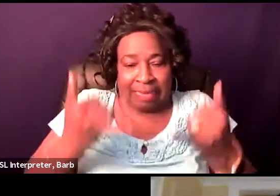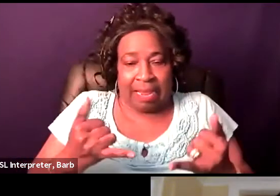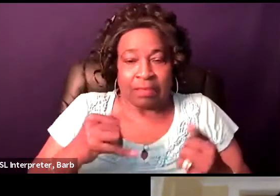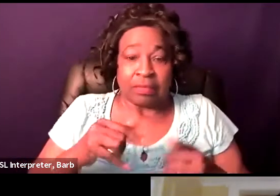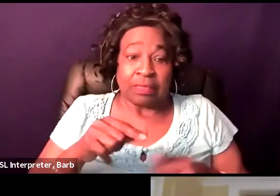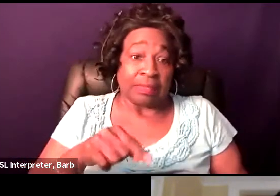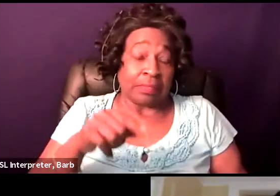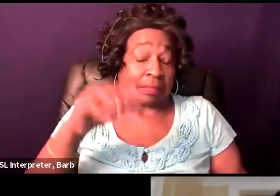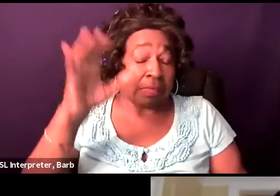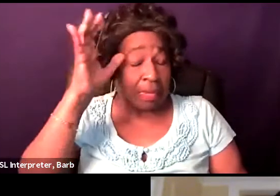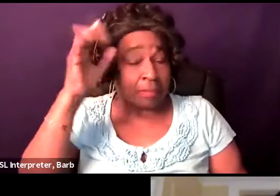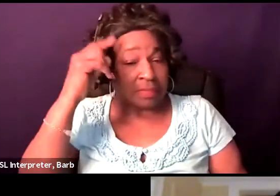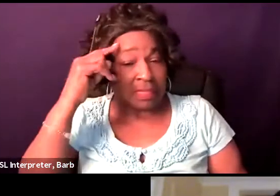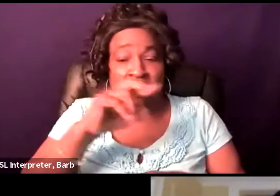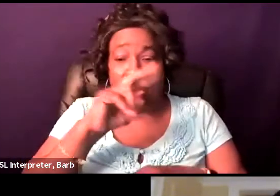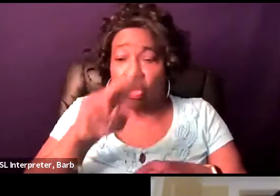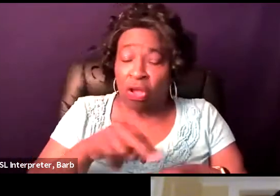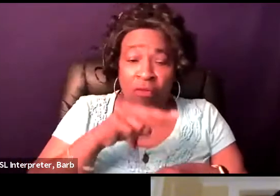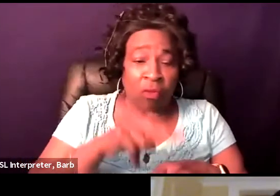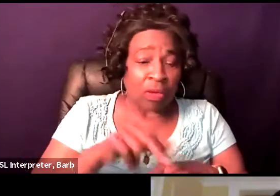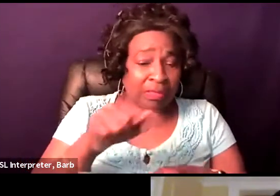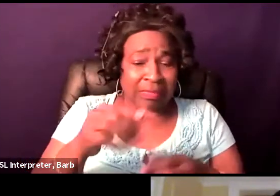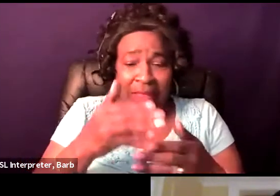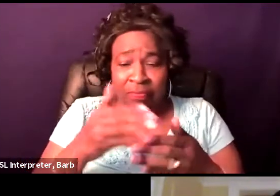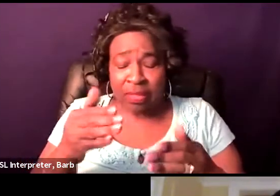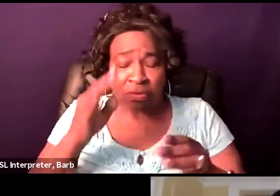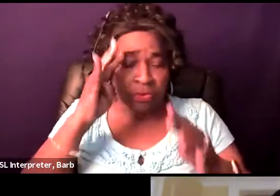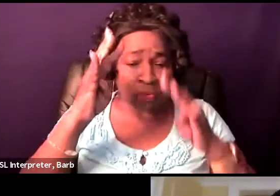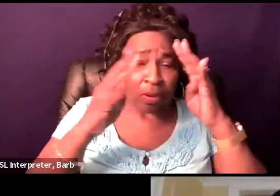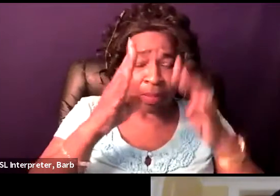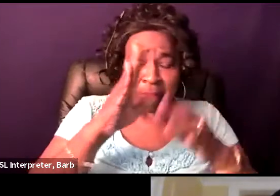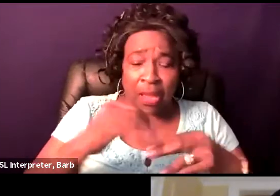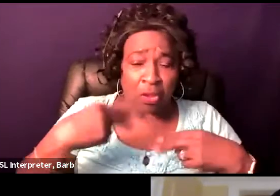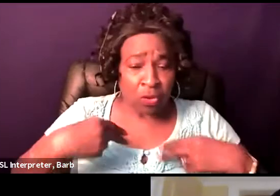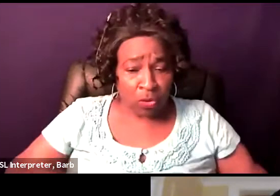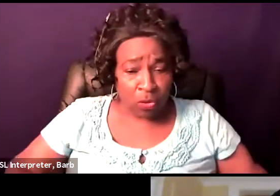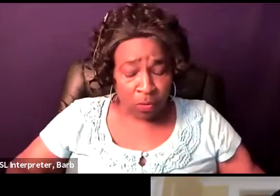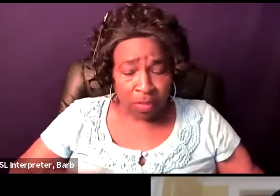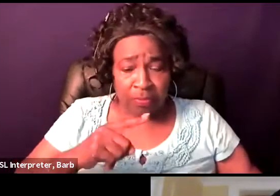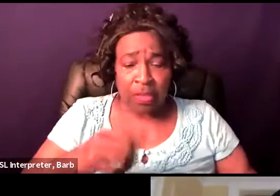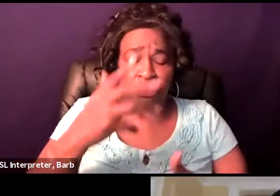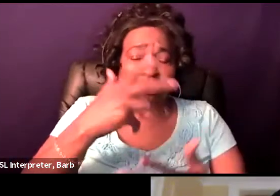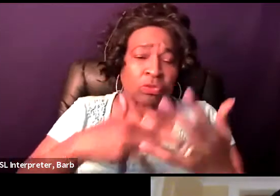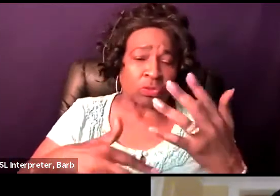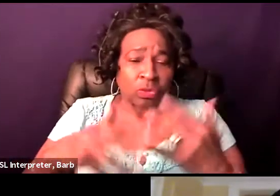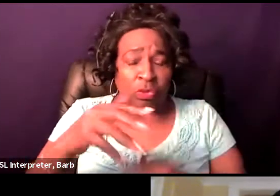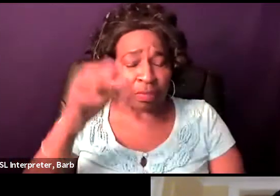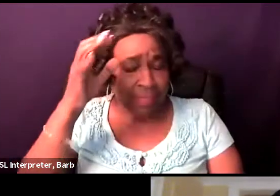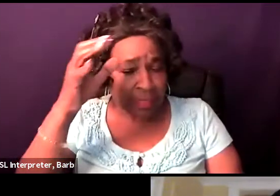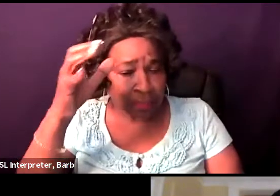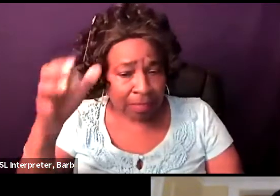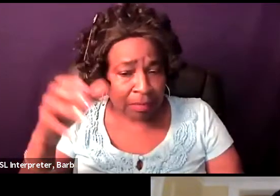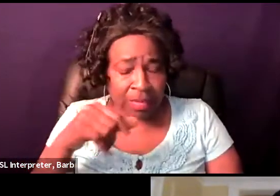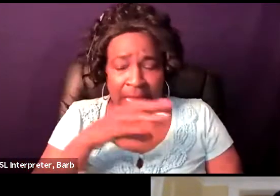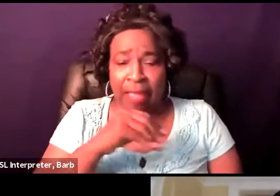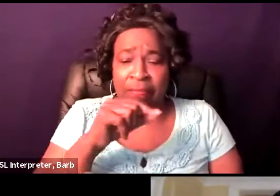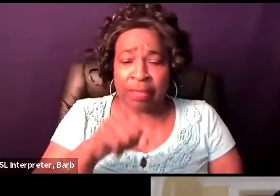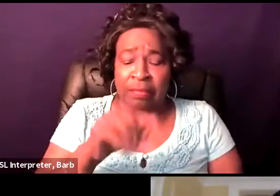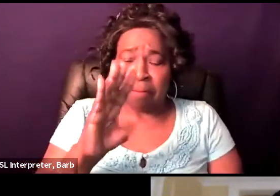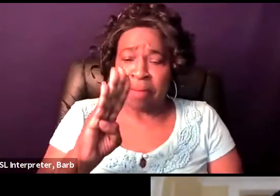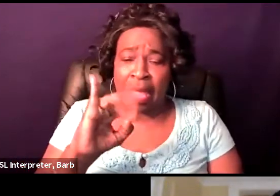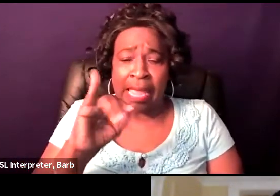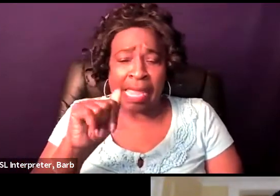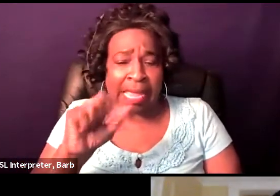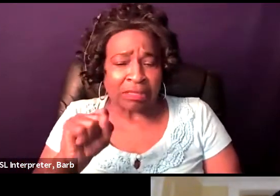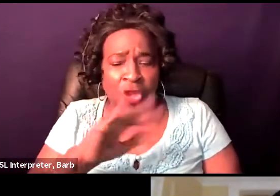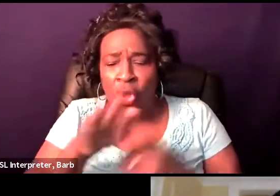sense. Like, of course, these tools are created by humans, the social context, the implicit bias, well, what all the different